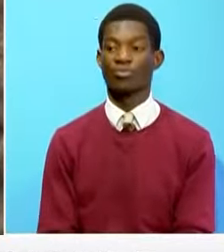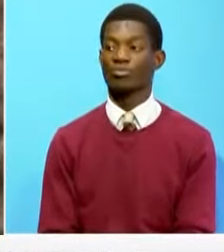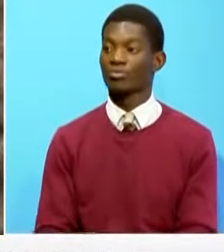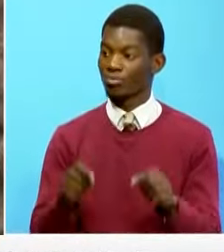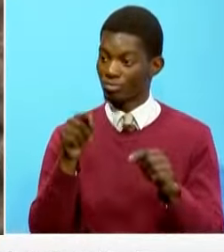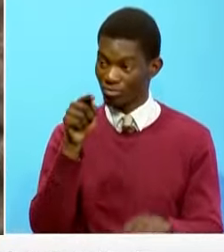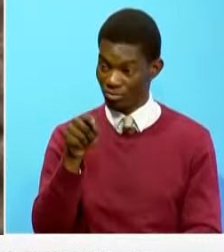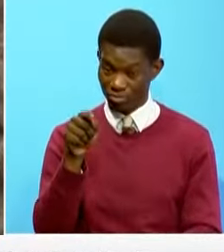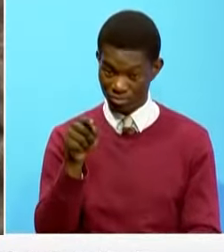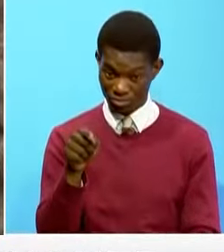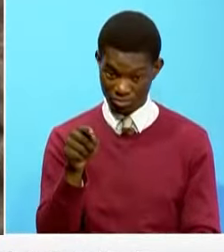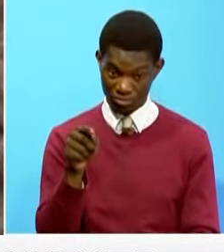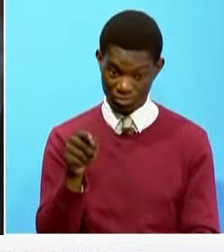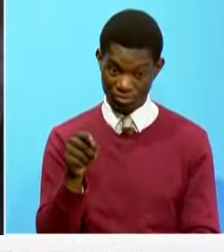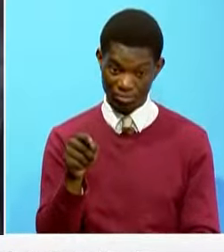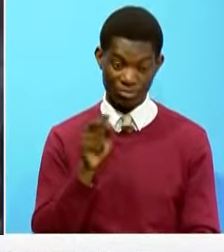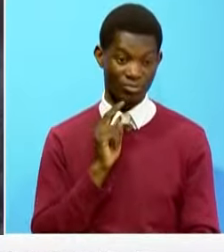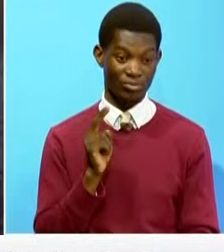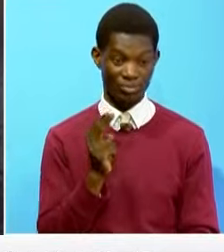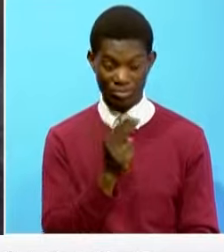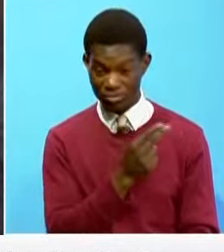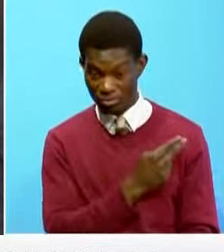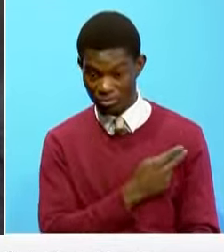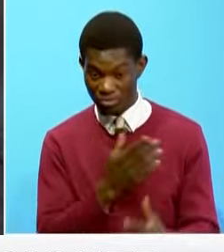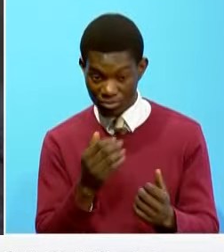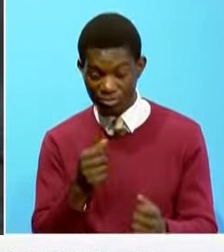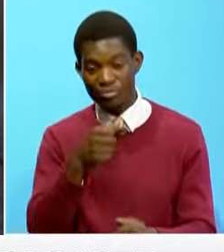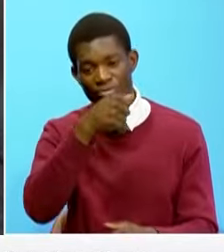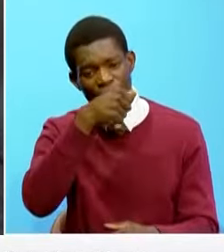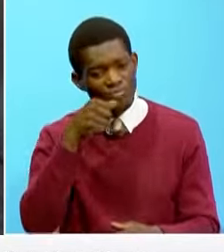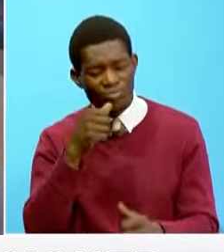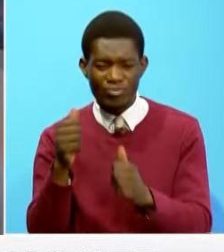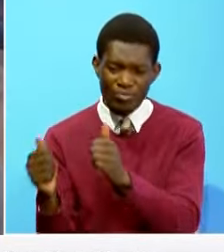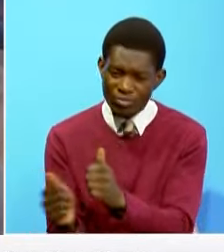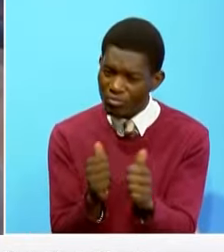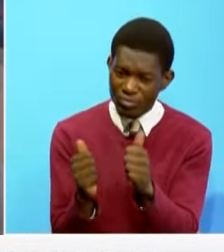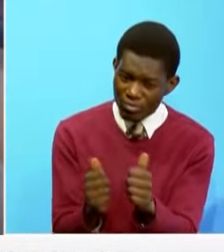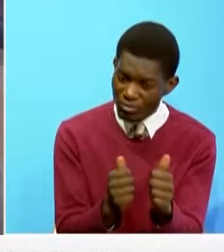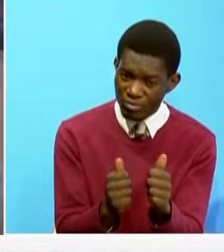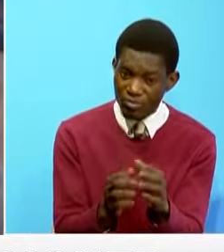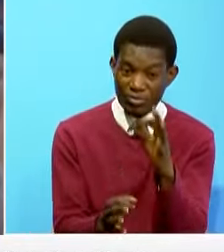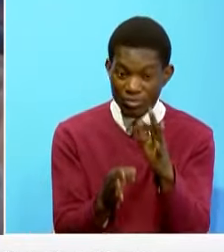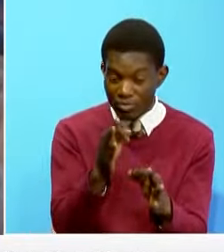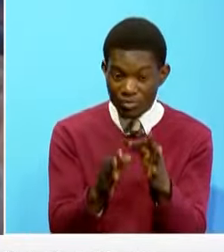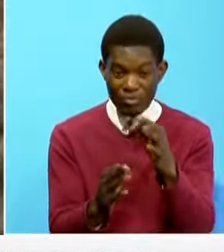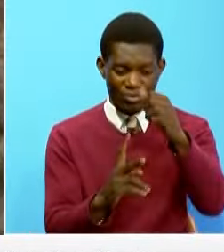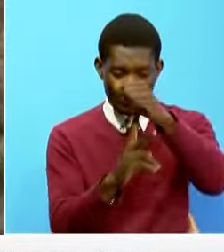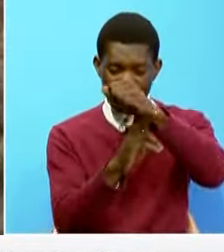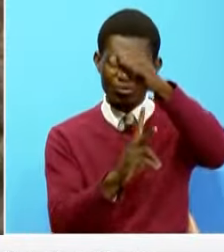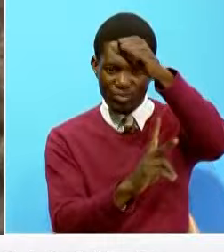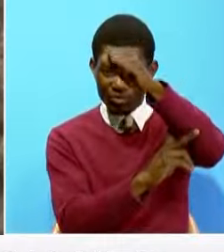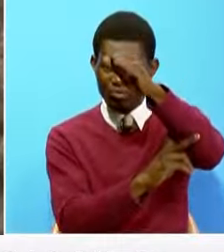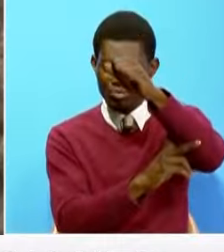accessibility to market areas, the agriculture activities will be enhanced in these areas and